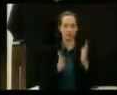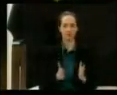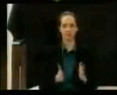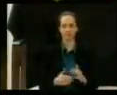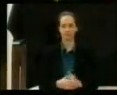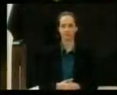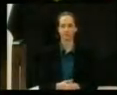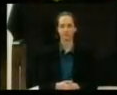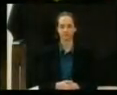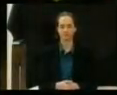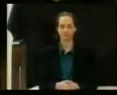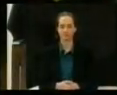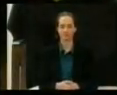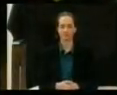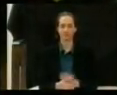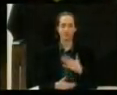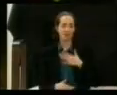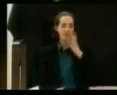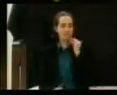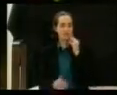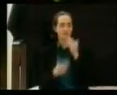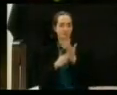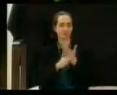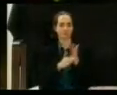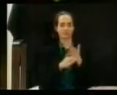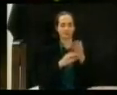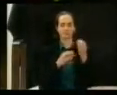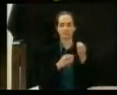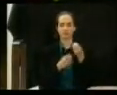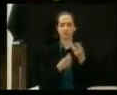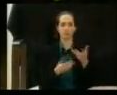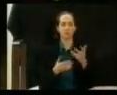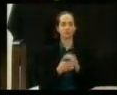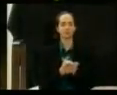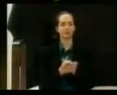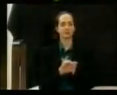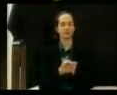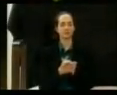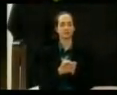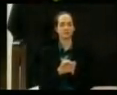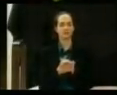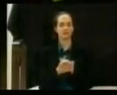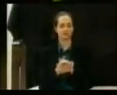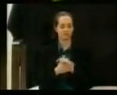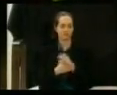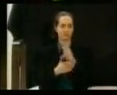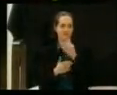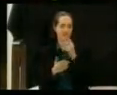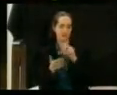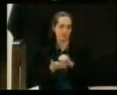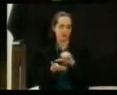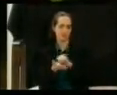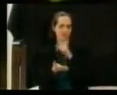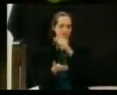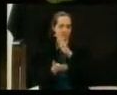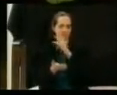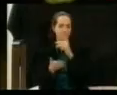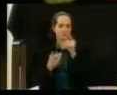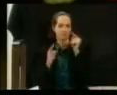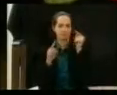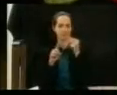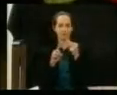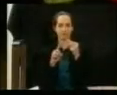I'd like to share a couple of my experiences with this school. On the 5th bullet point on the 2nd page, notice that